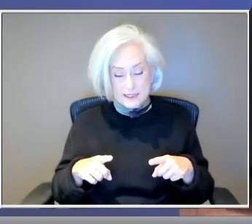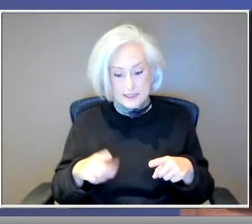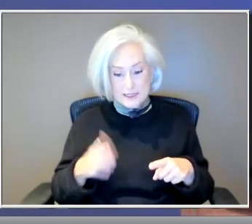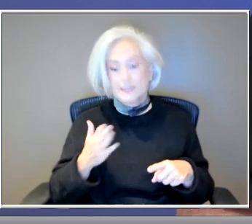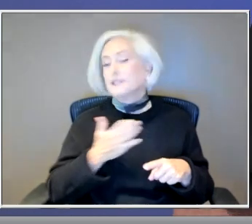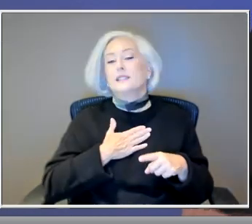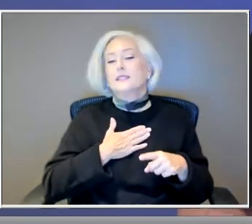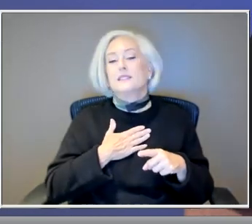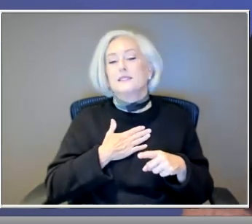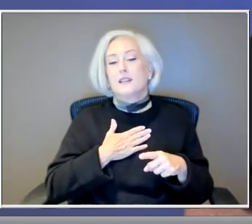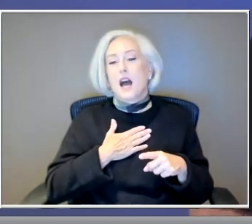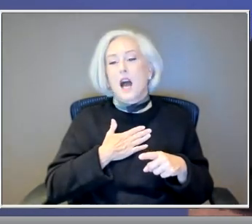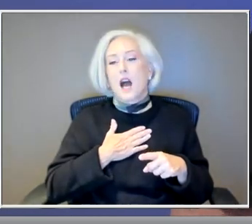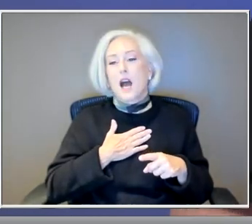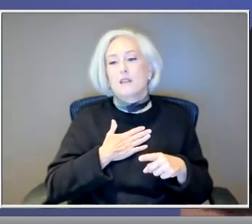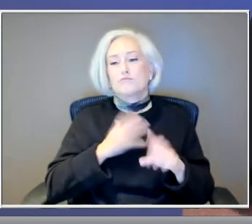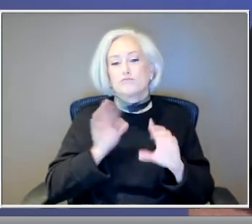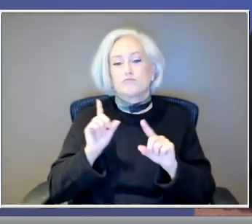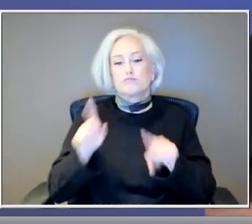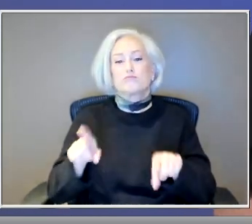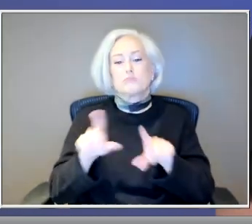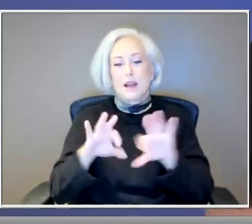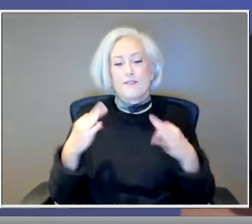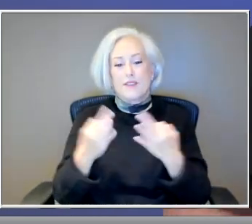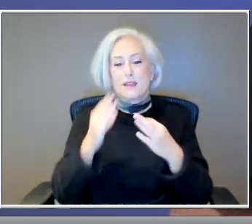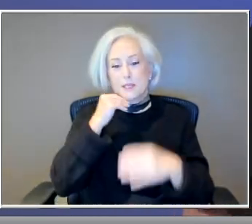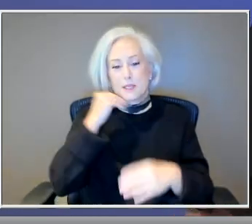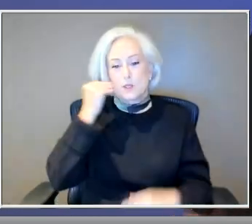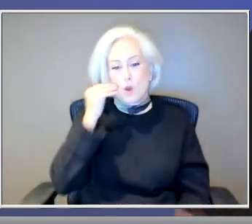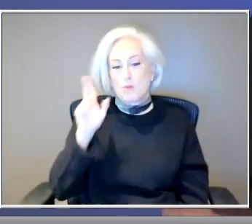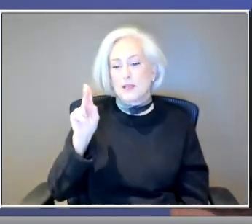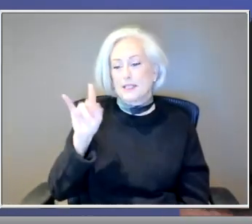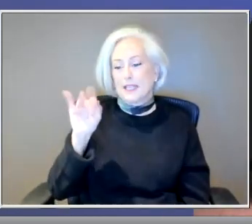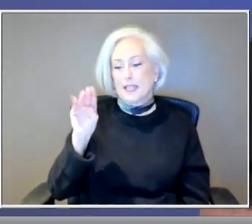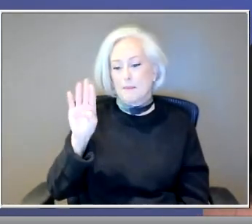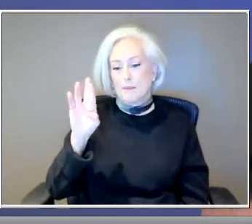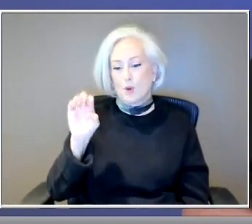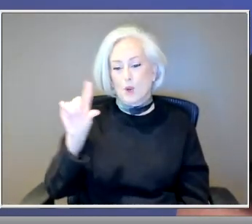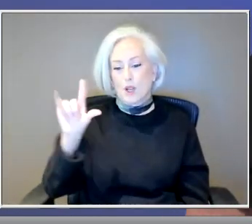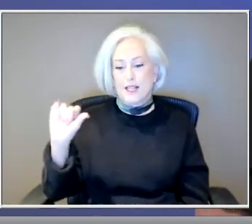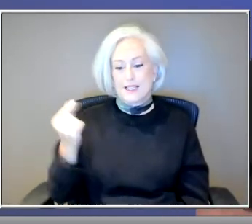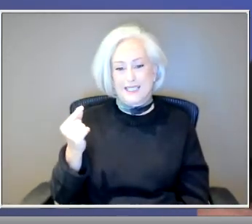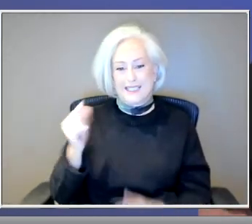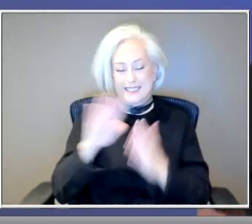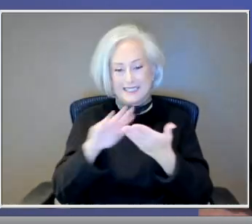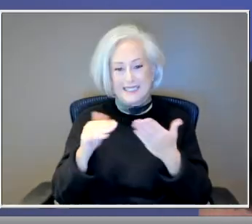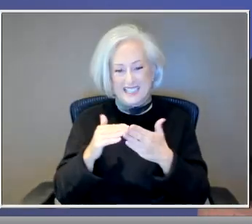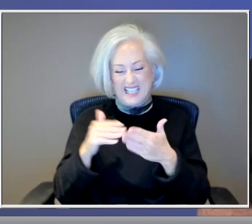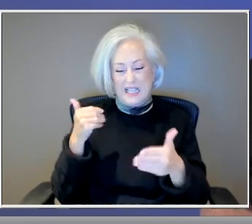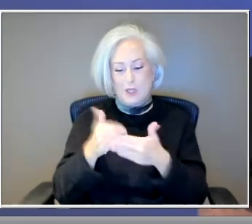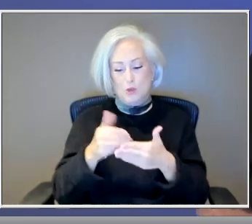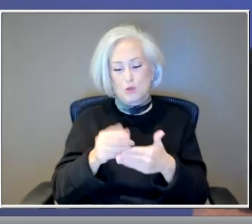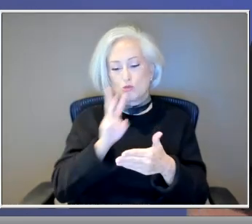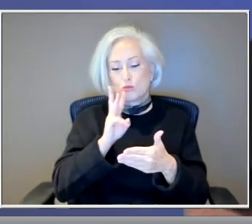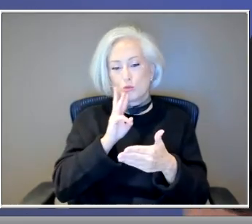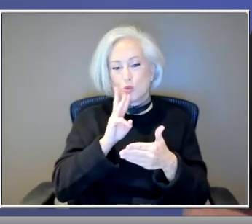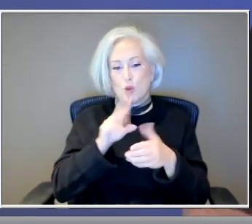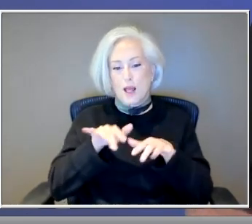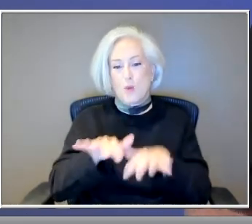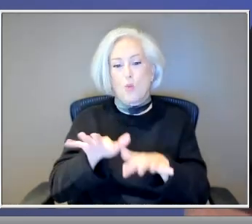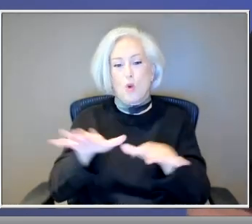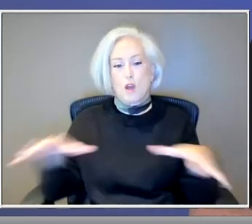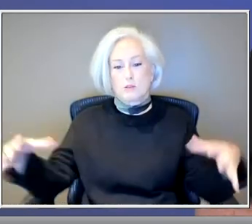house in Kimberling City at the lake, and I was walking up a pretty steep hill, and